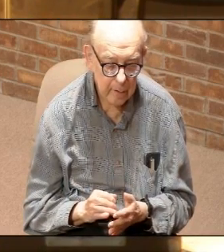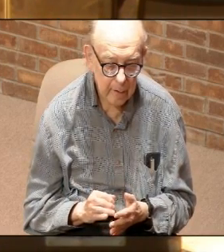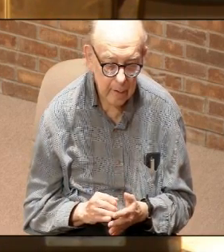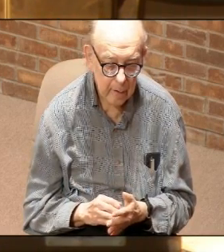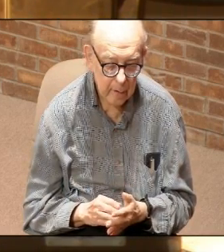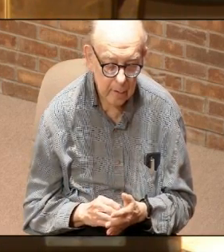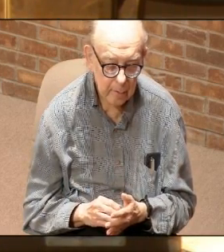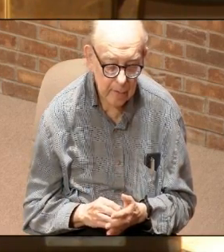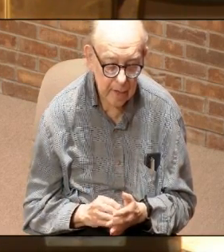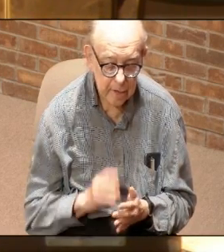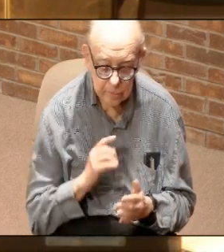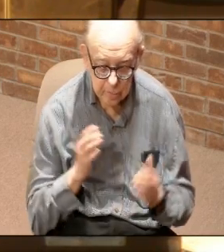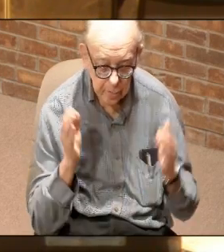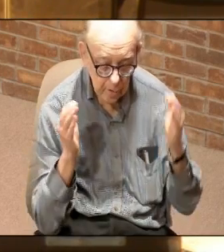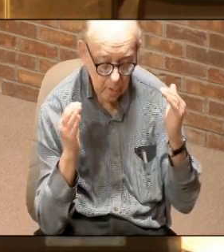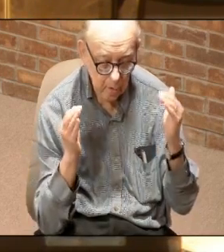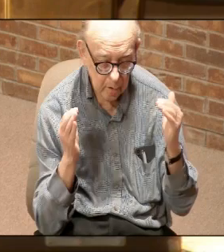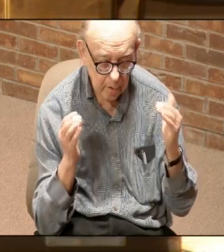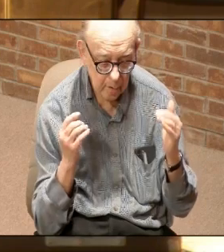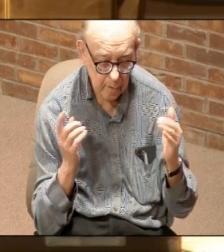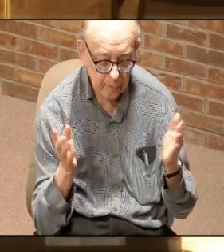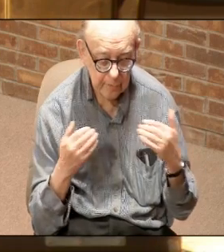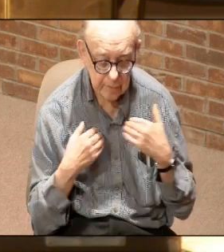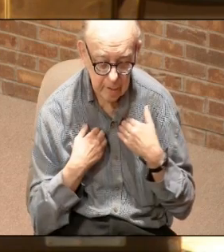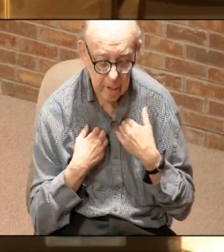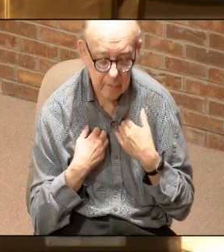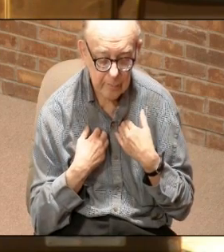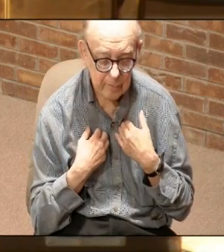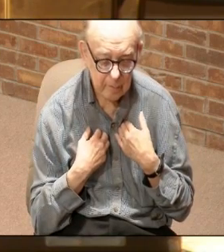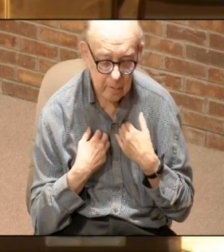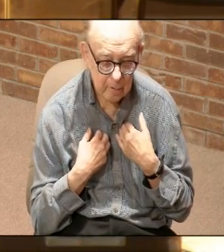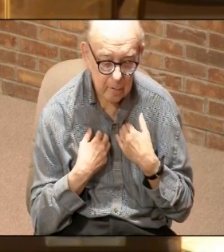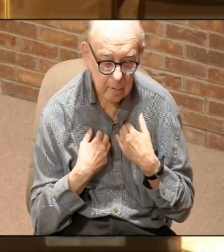the hope that we have.